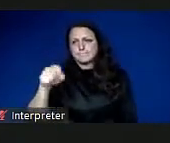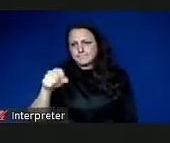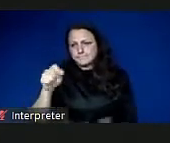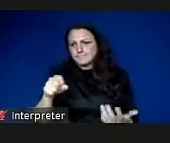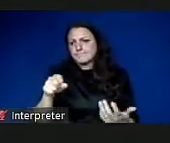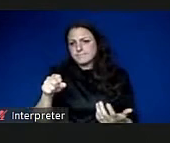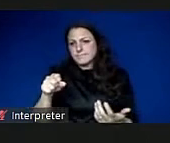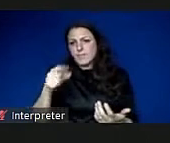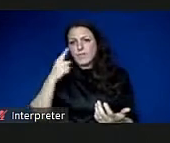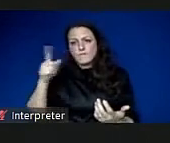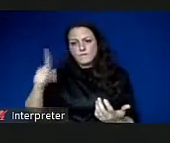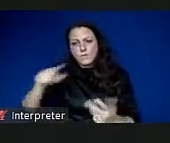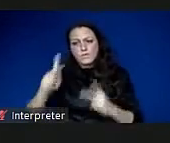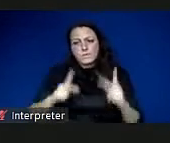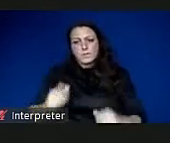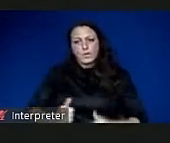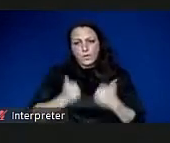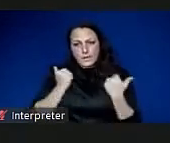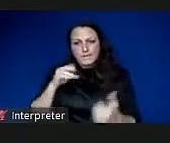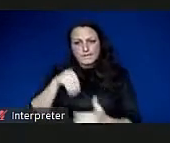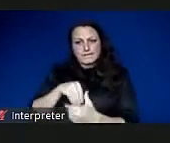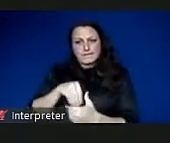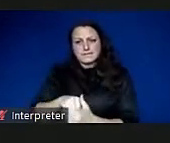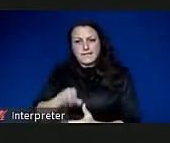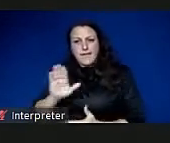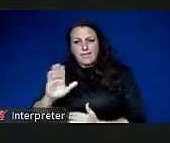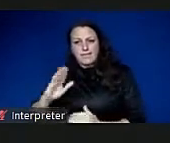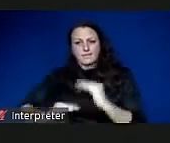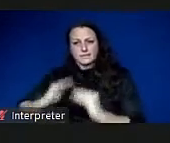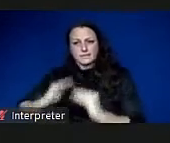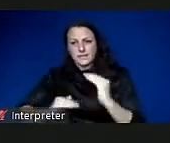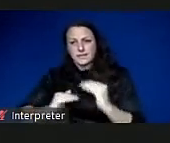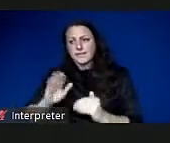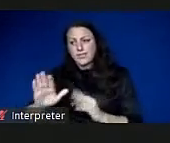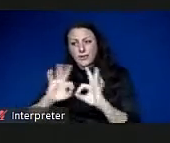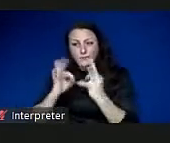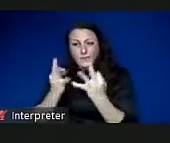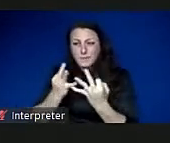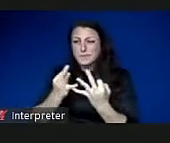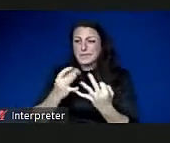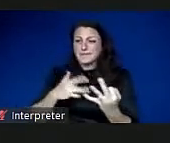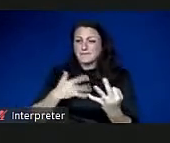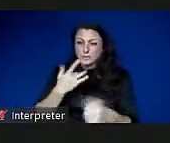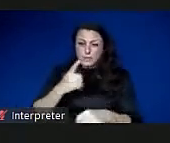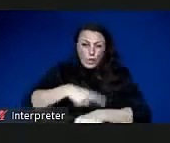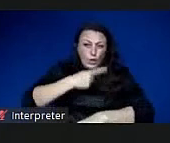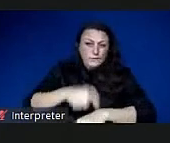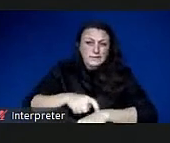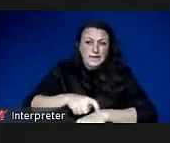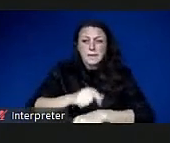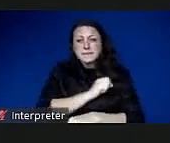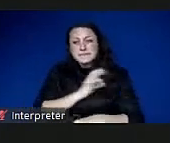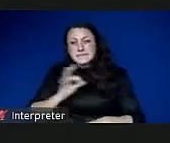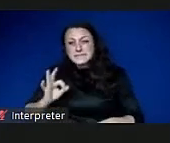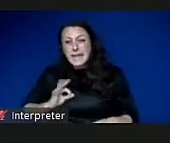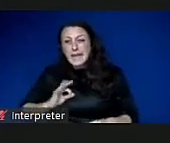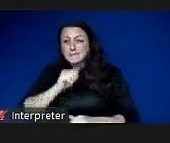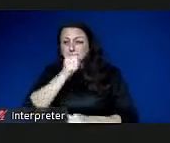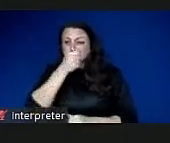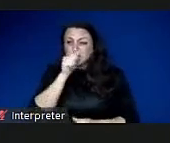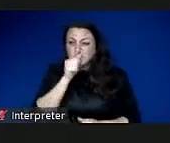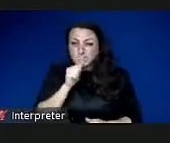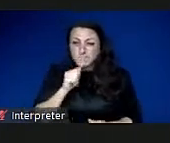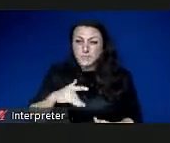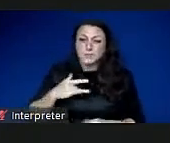these facilities, their family, their staff. It has been incredibly difficult to navigate the